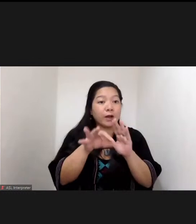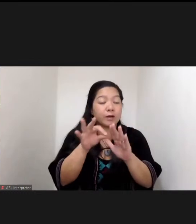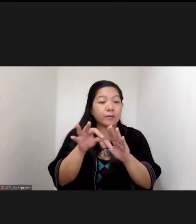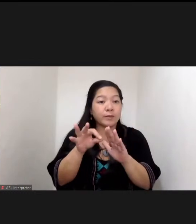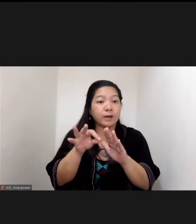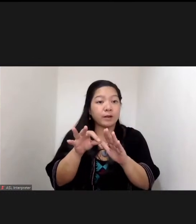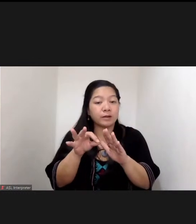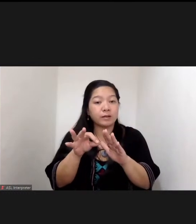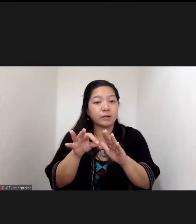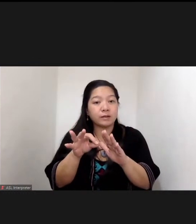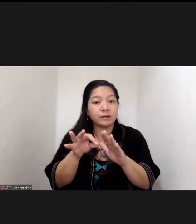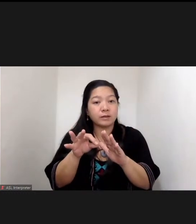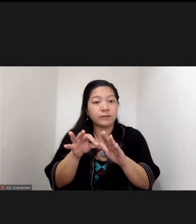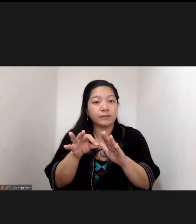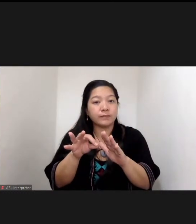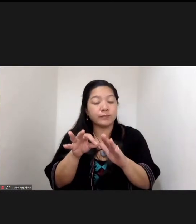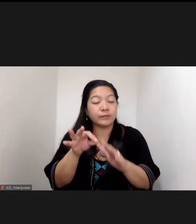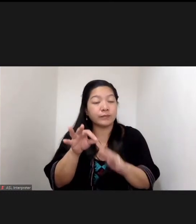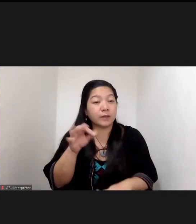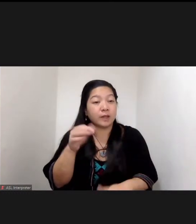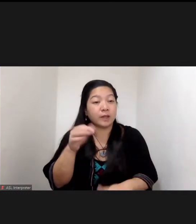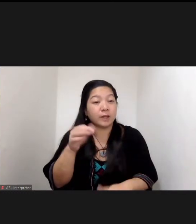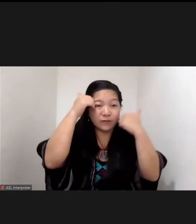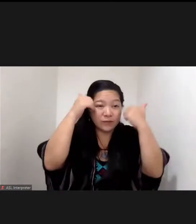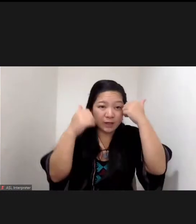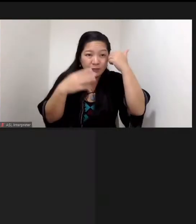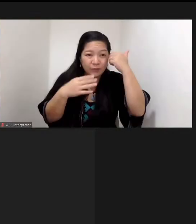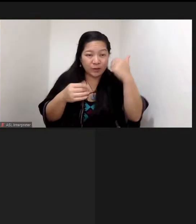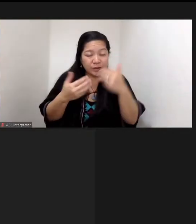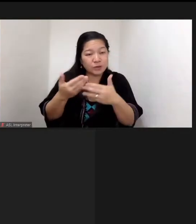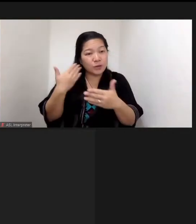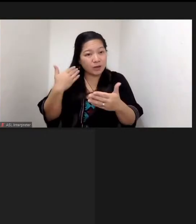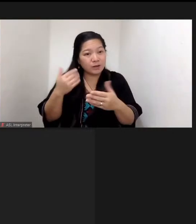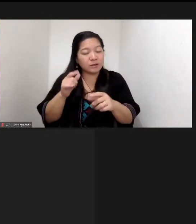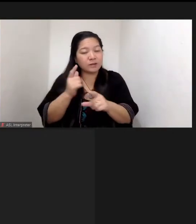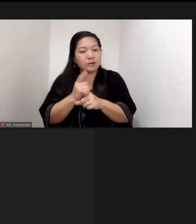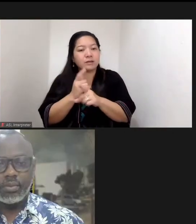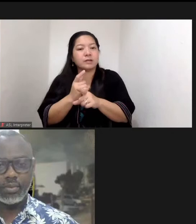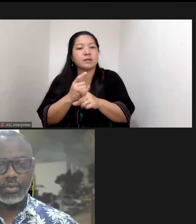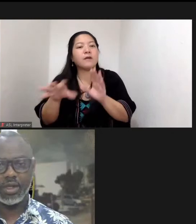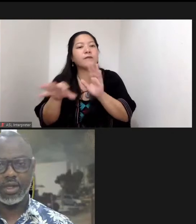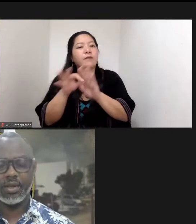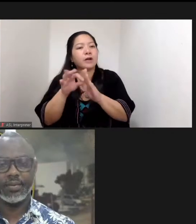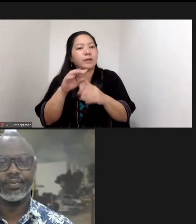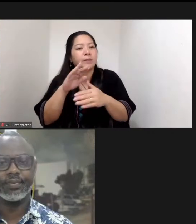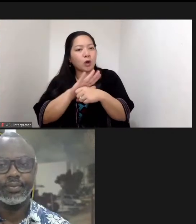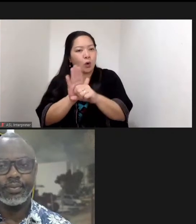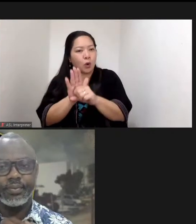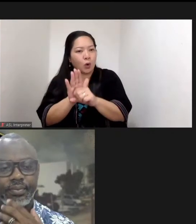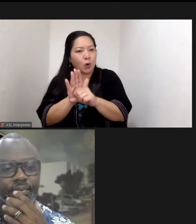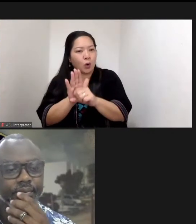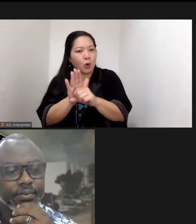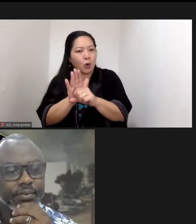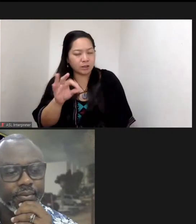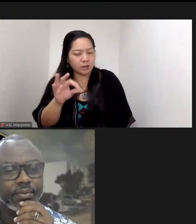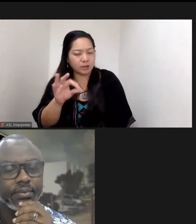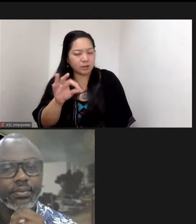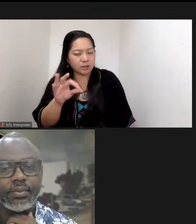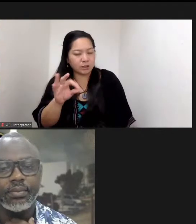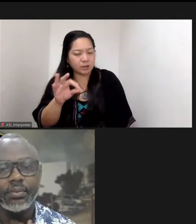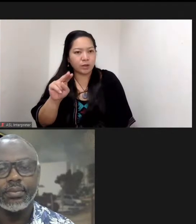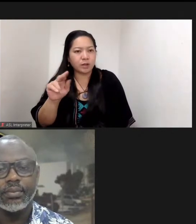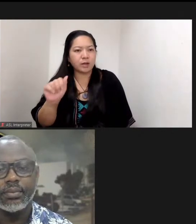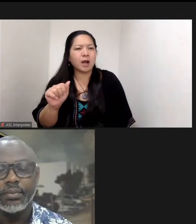fever. That's how we found out about this corona. I remember them telling me in